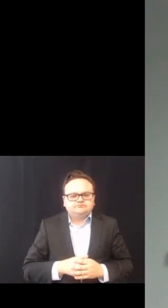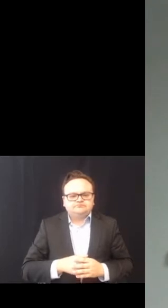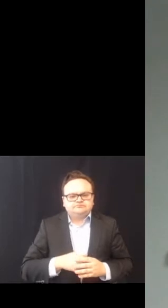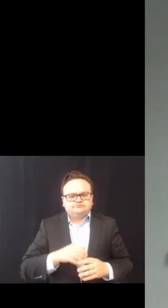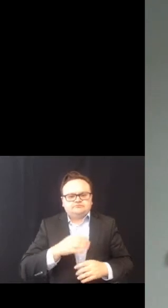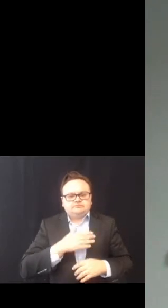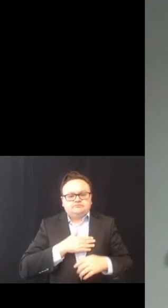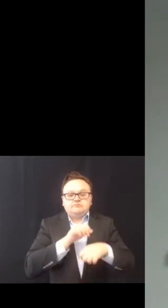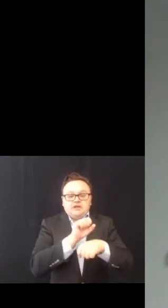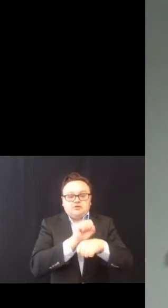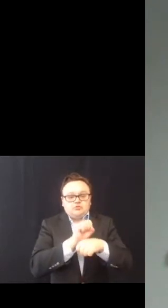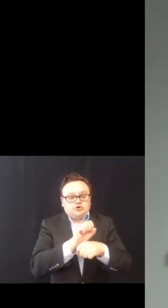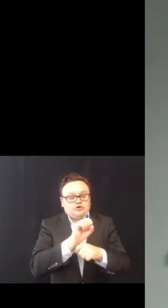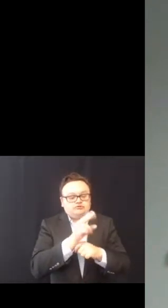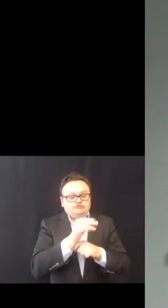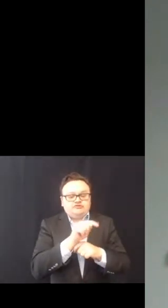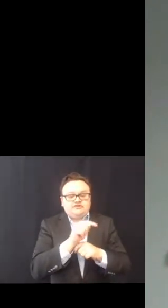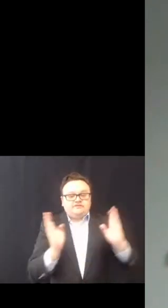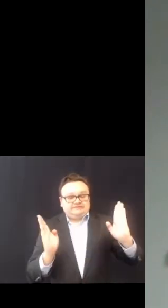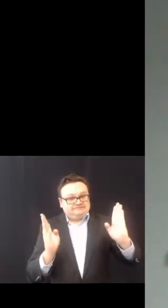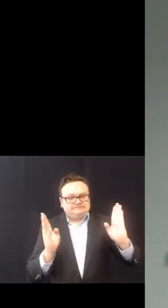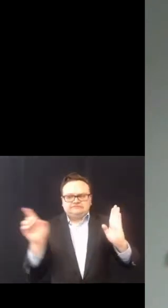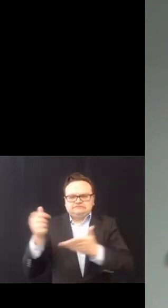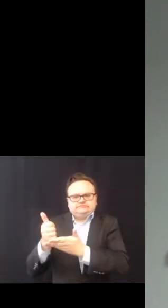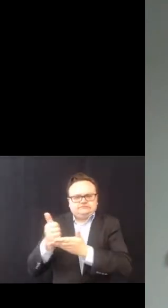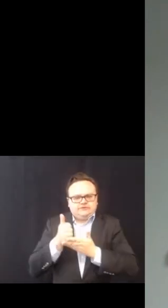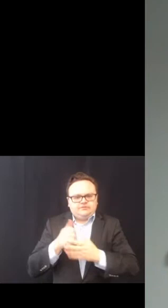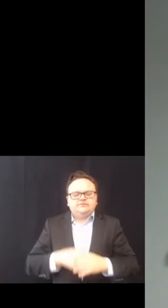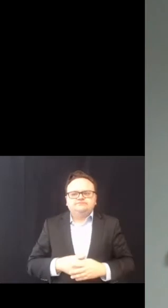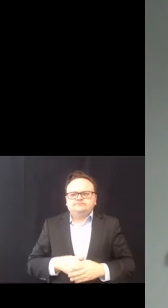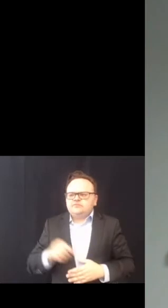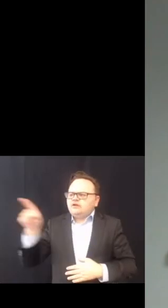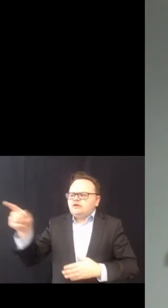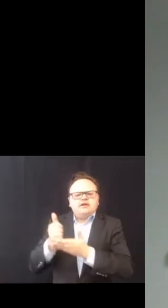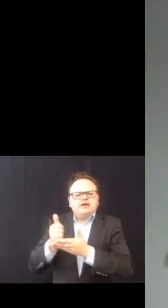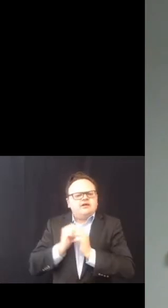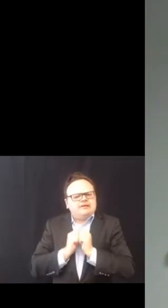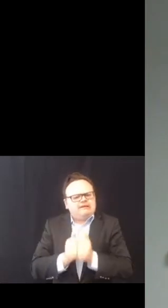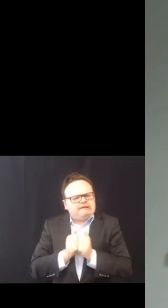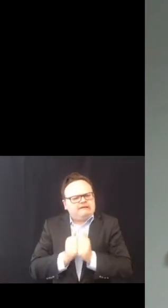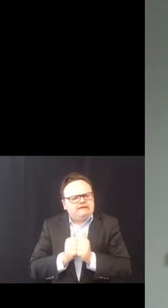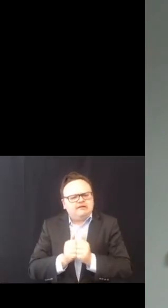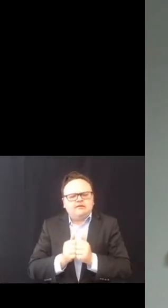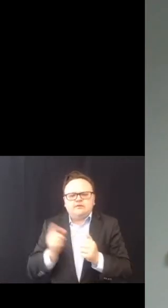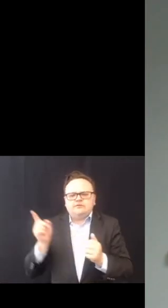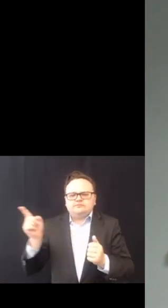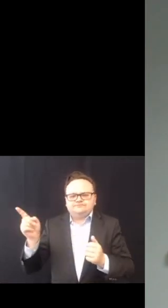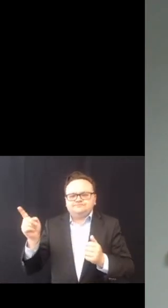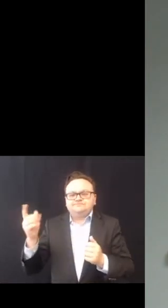work shifts. Sometimes some of the things she helps me with me